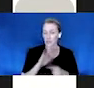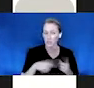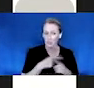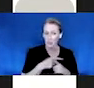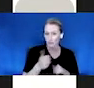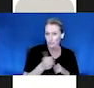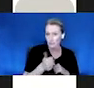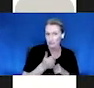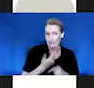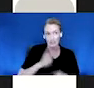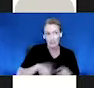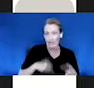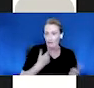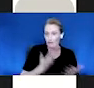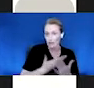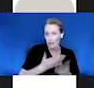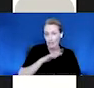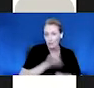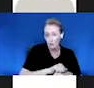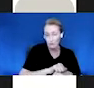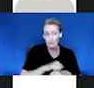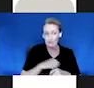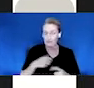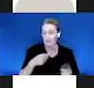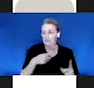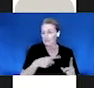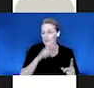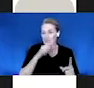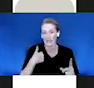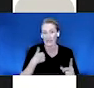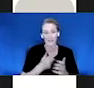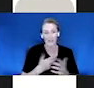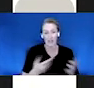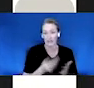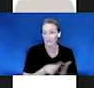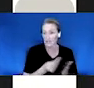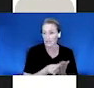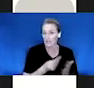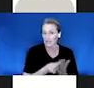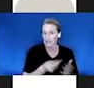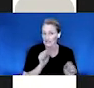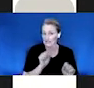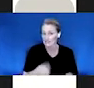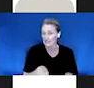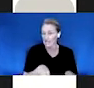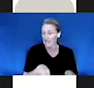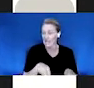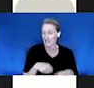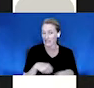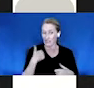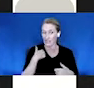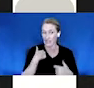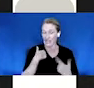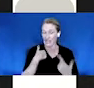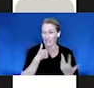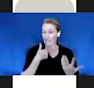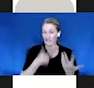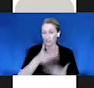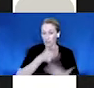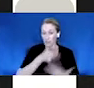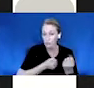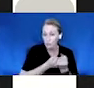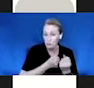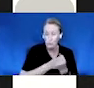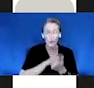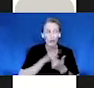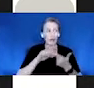Sonia? We know Sonia doesn't have a lot of money. So what is her ability to get the social support she needs, the mental health care she